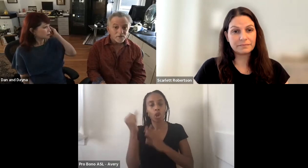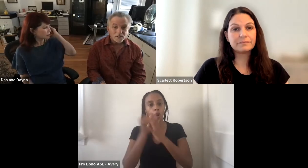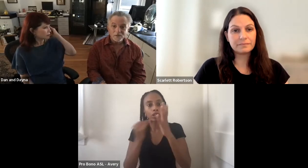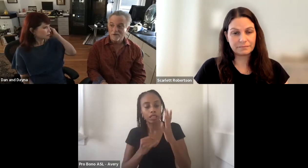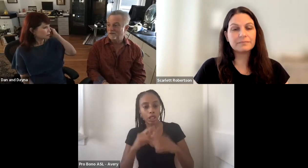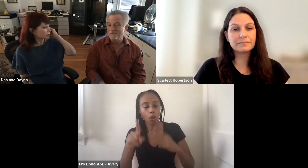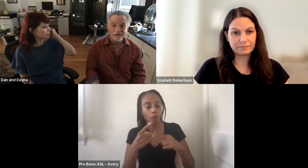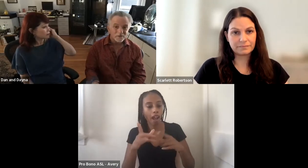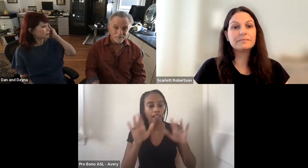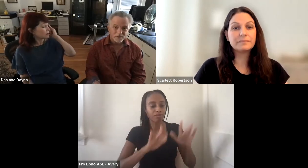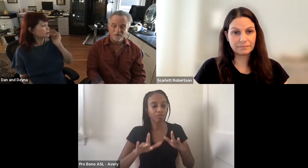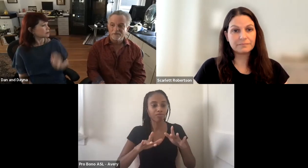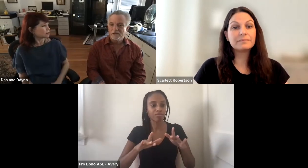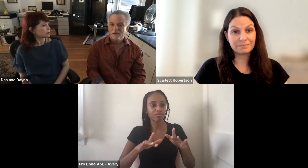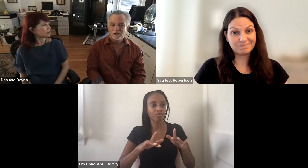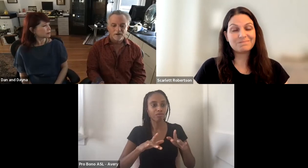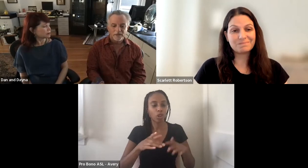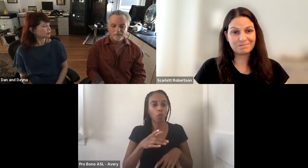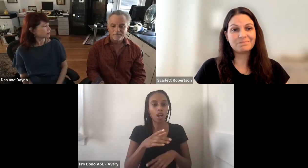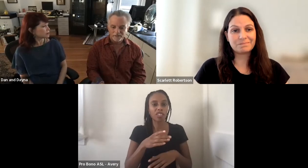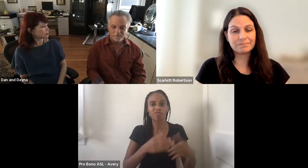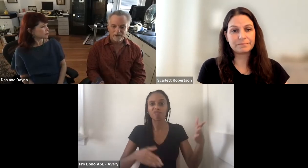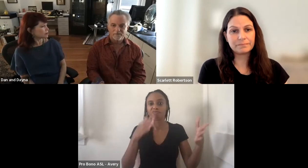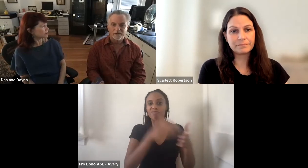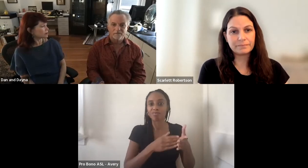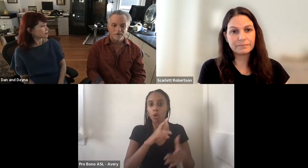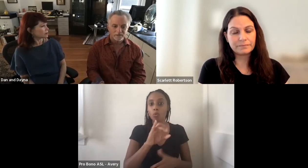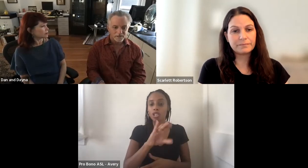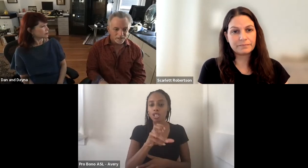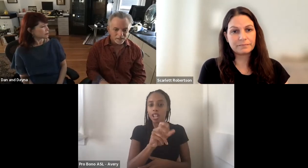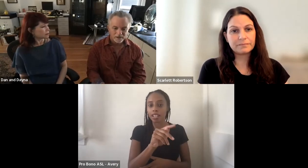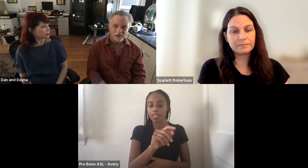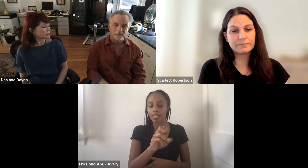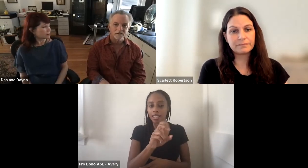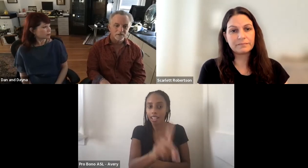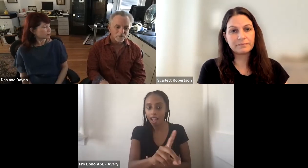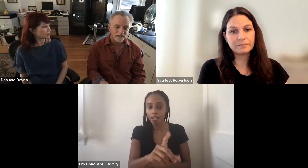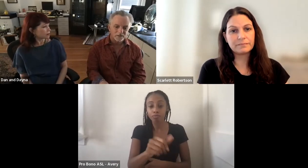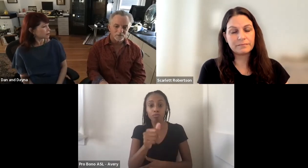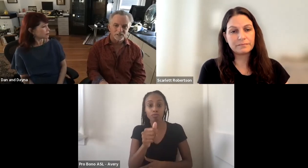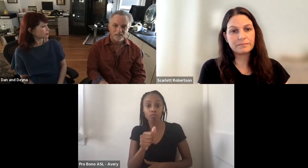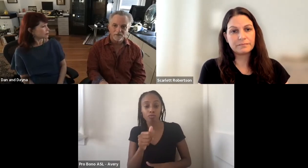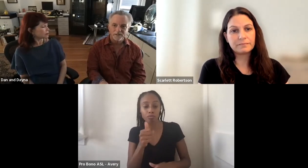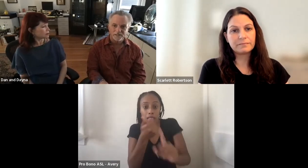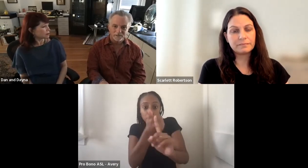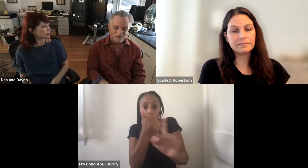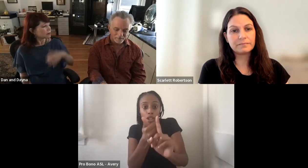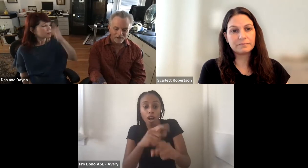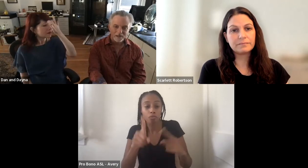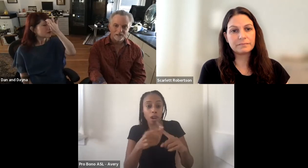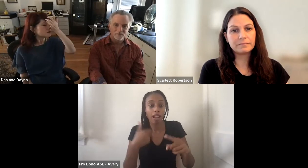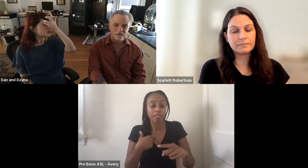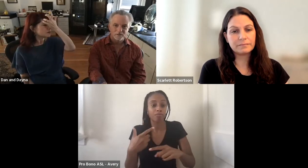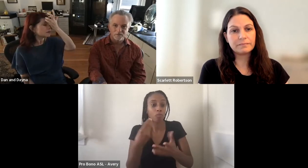personal adversity when all his money was ripped off, and bouncing back from that and continuing on and looking into oneself at the same